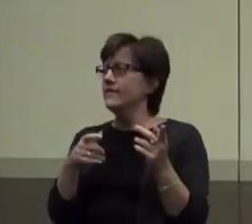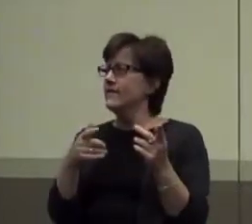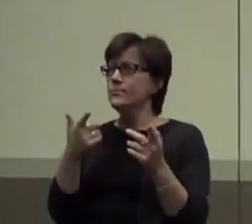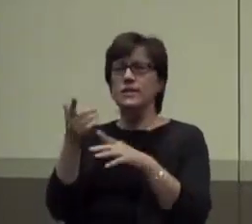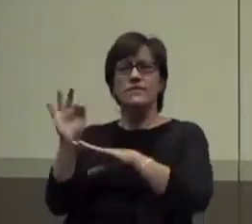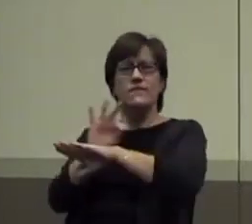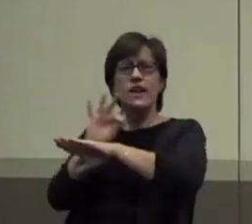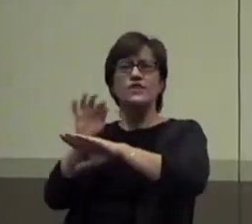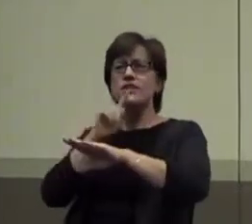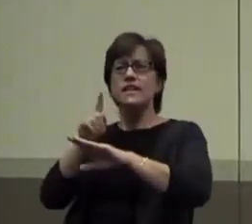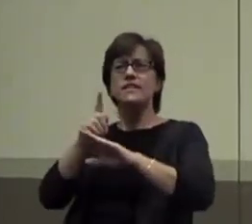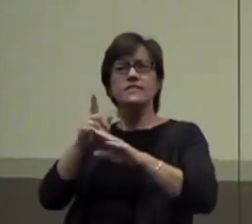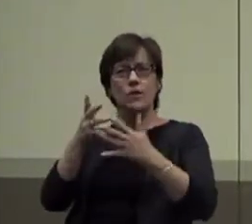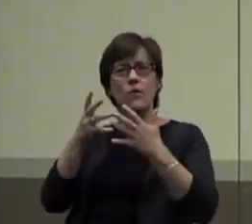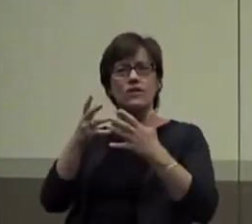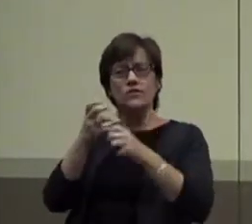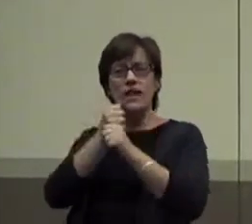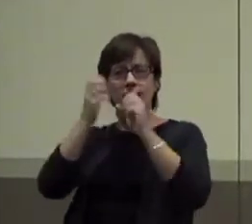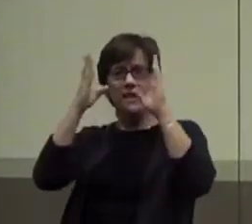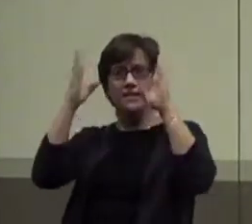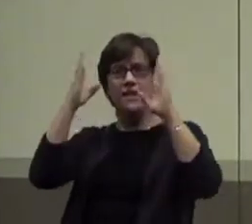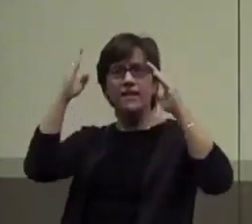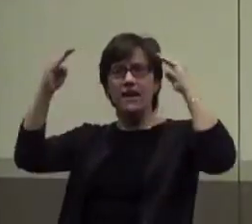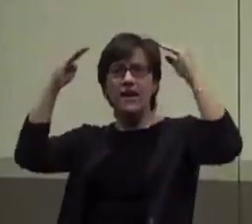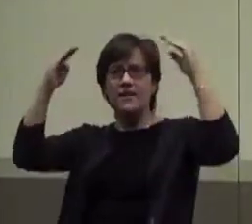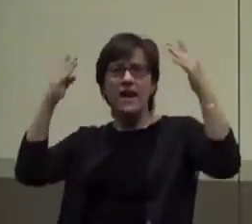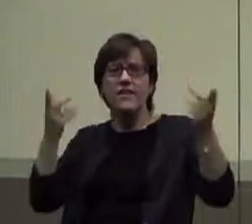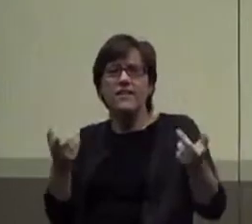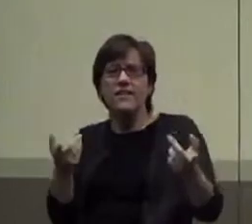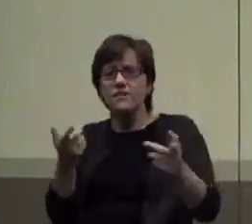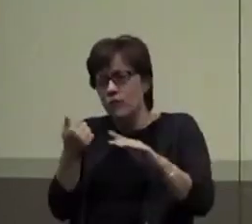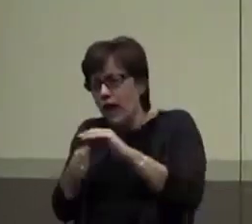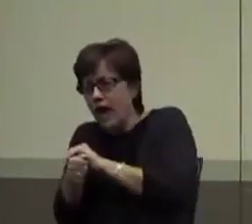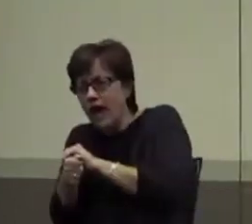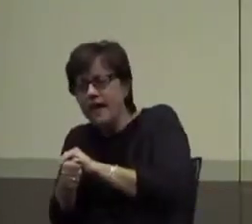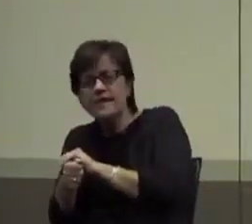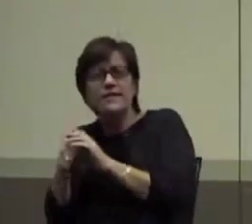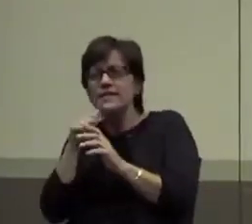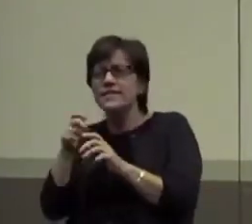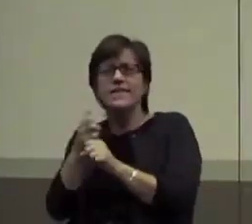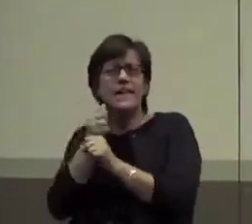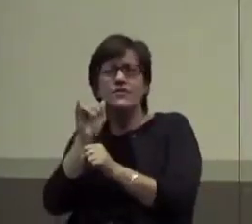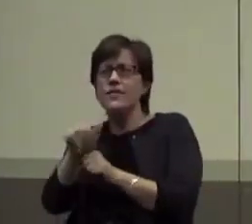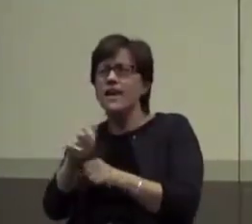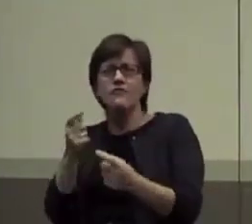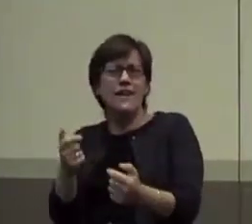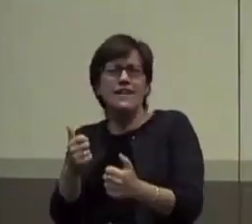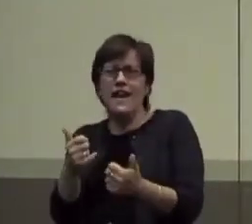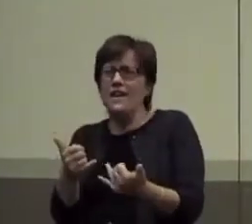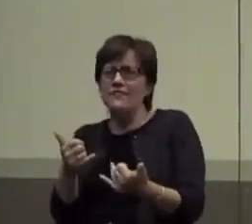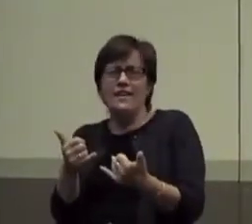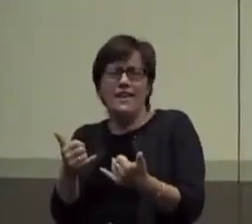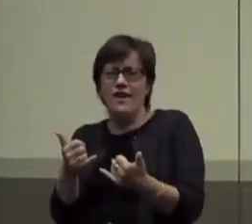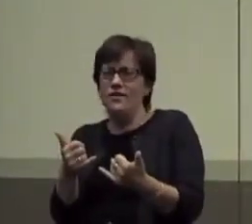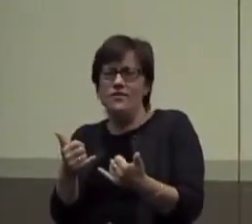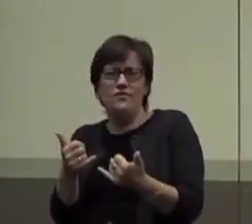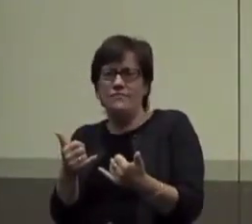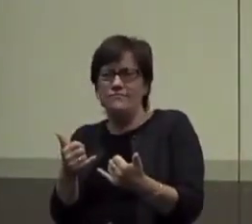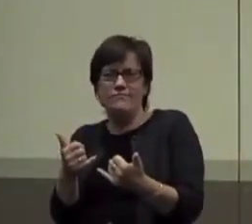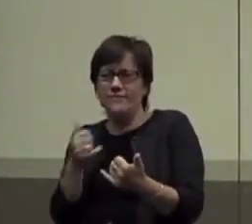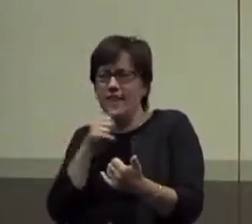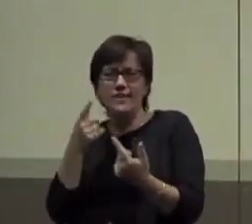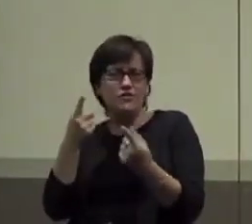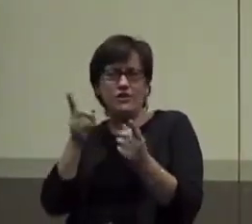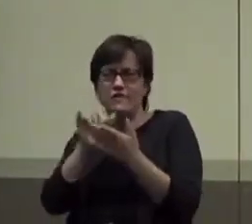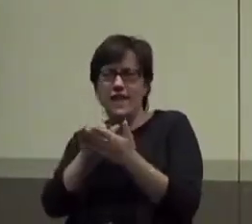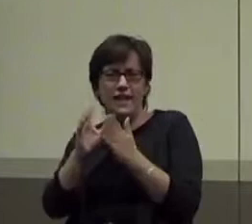Because the function is adult attention, and hiding under the desk immediately doesn't get you that right now, right?